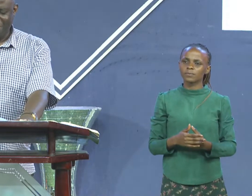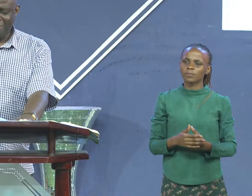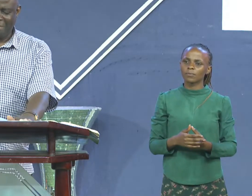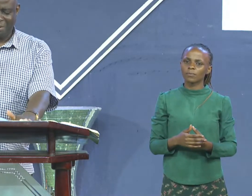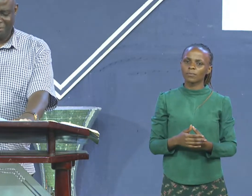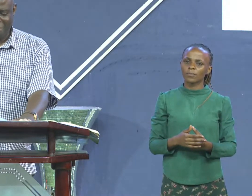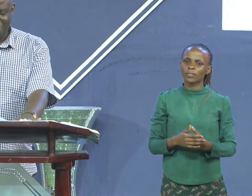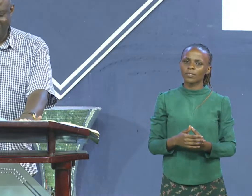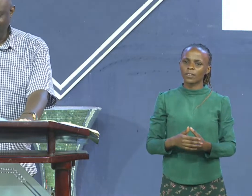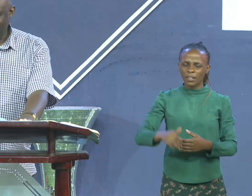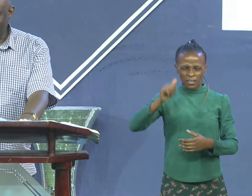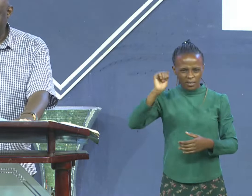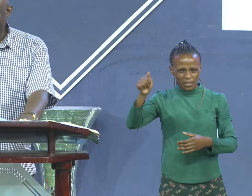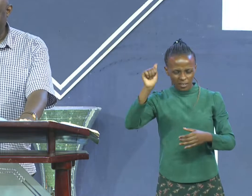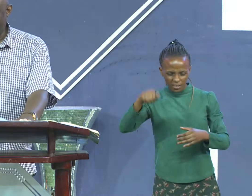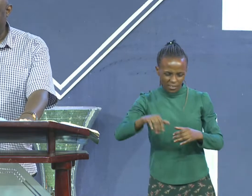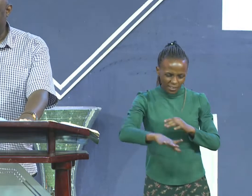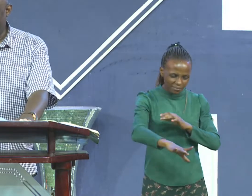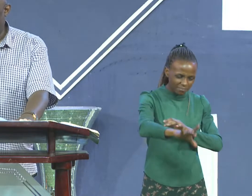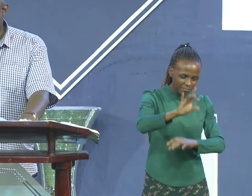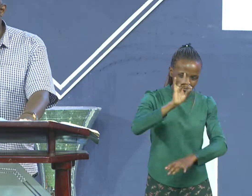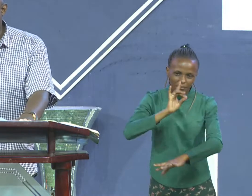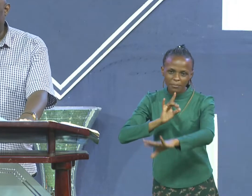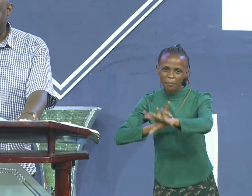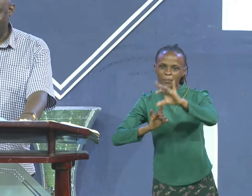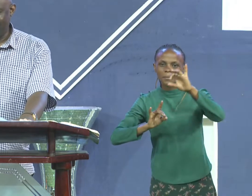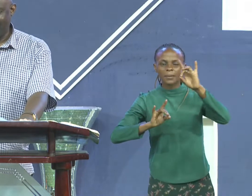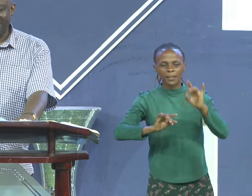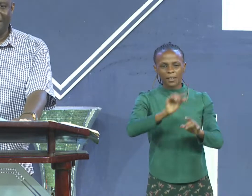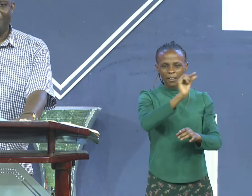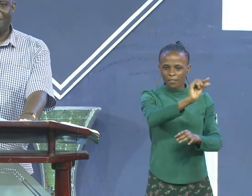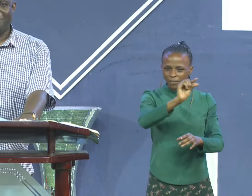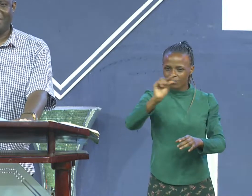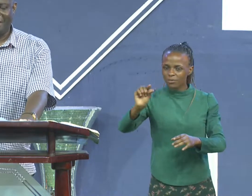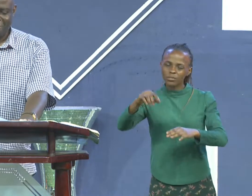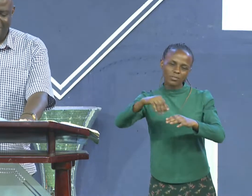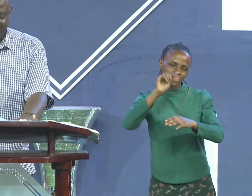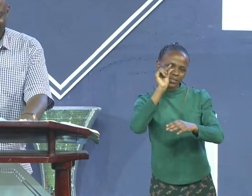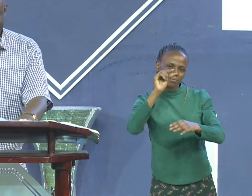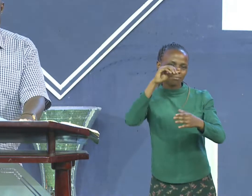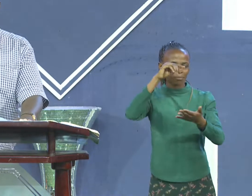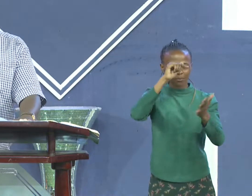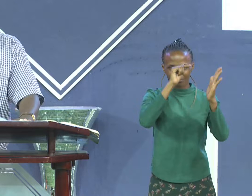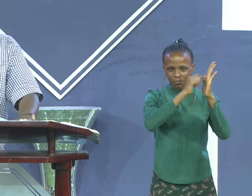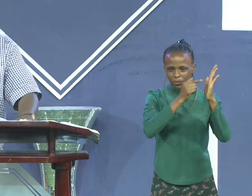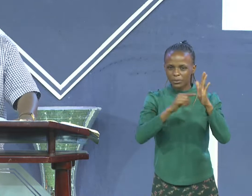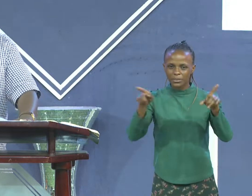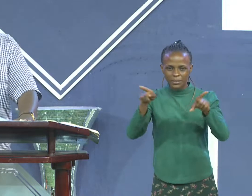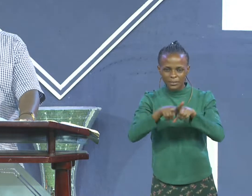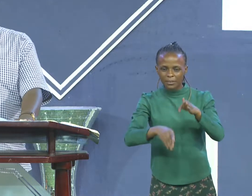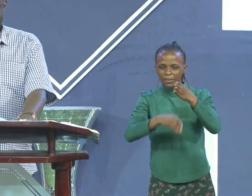And I can pull up a few small points so that they can put a foundation to the things I want to share tonight.